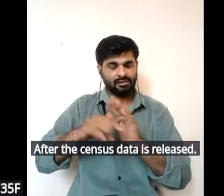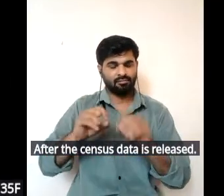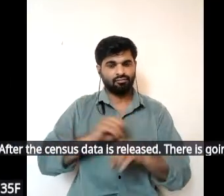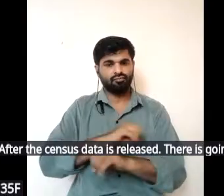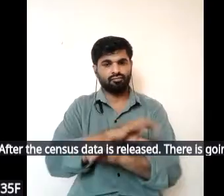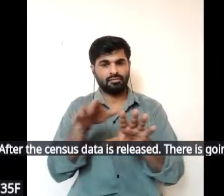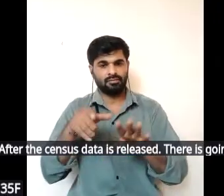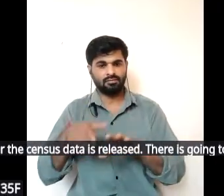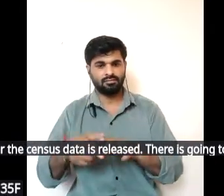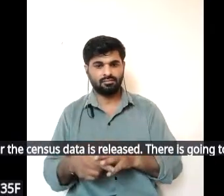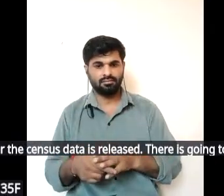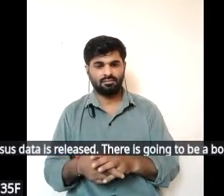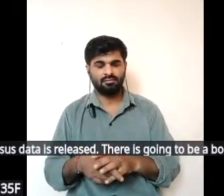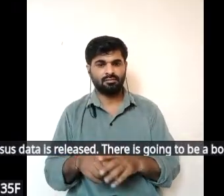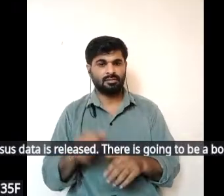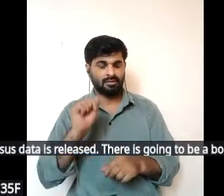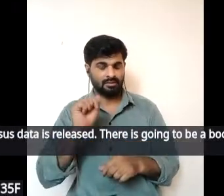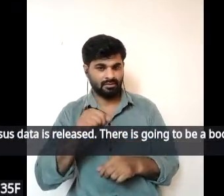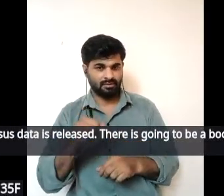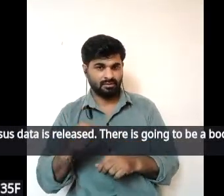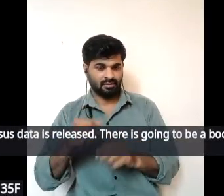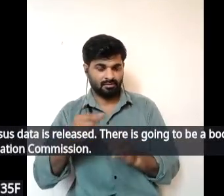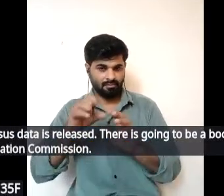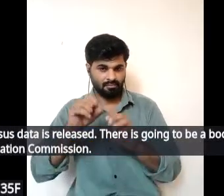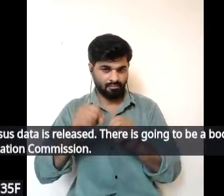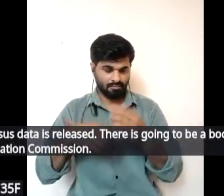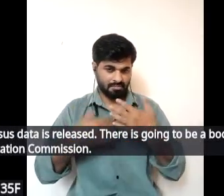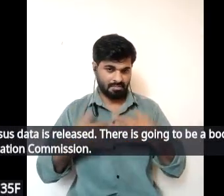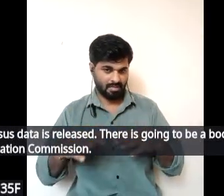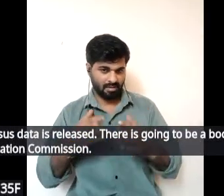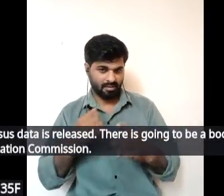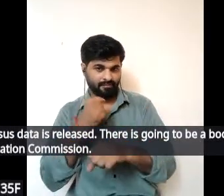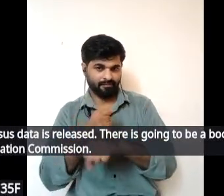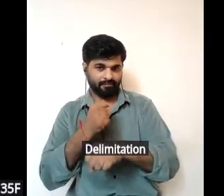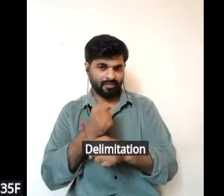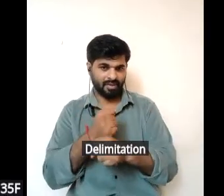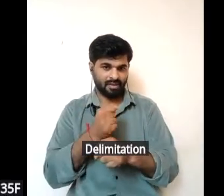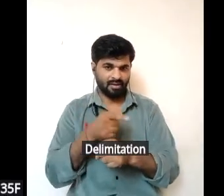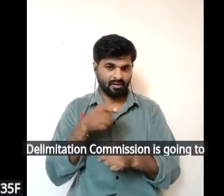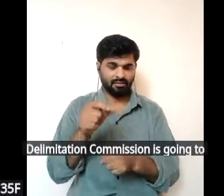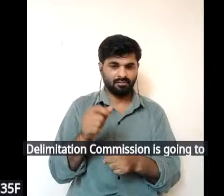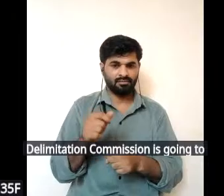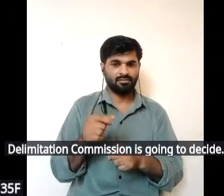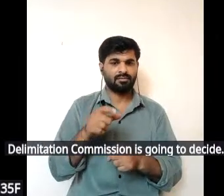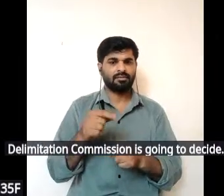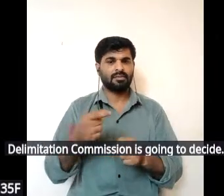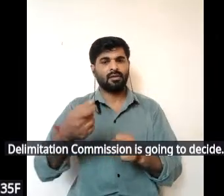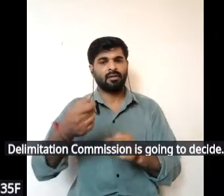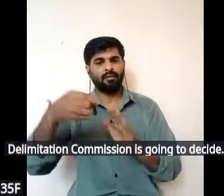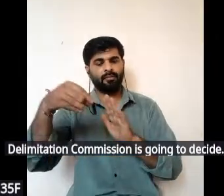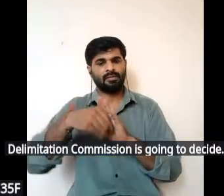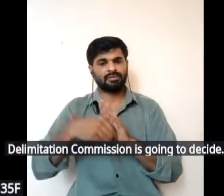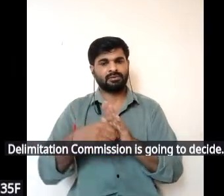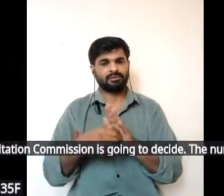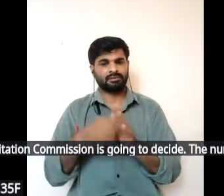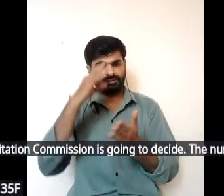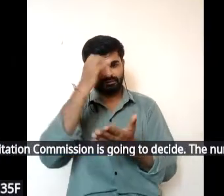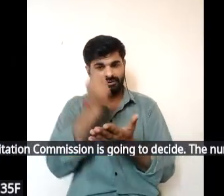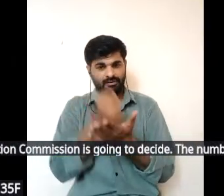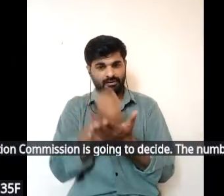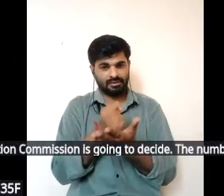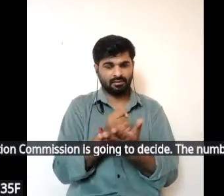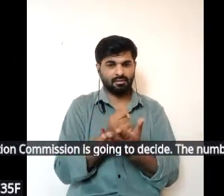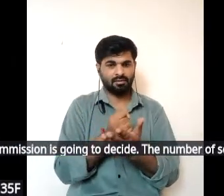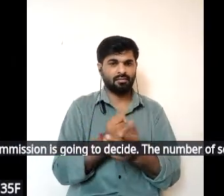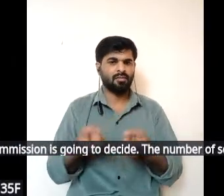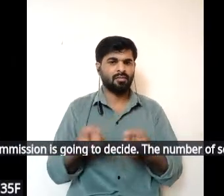be a body constituted called Delimitation Commission. Delimitation Commission is going to decide the number of seats in each